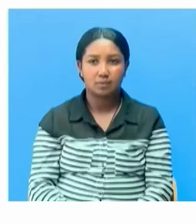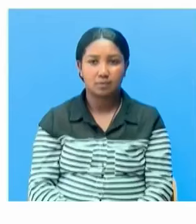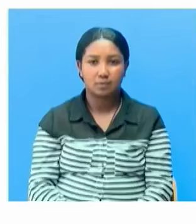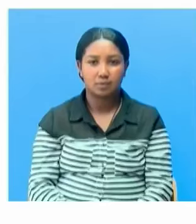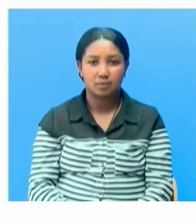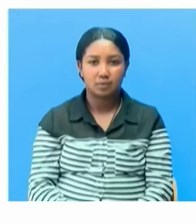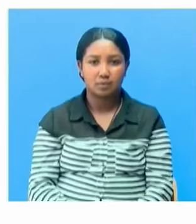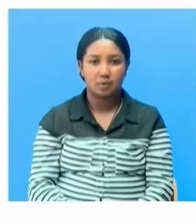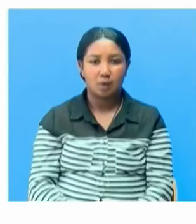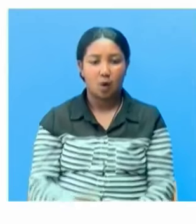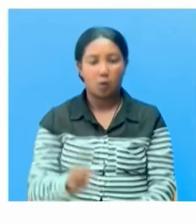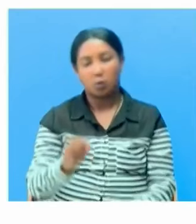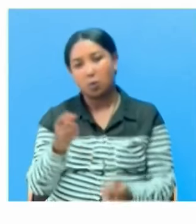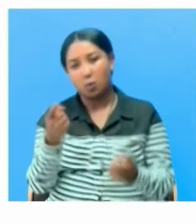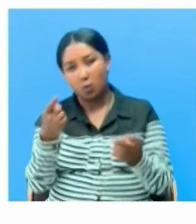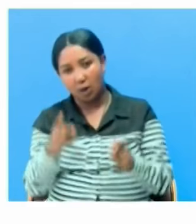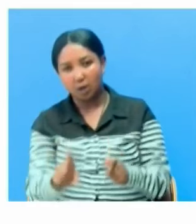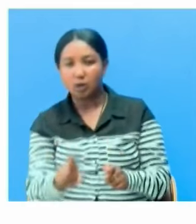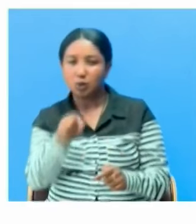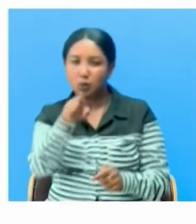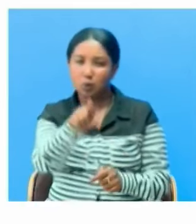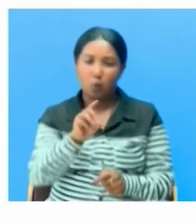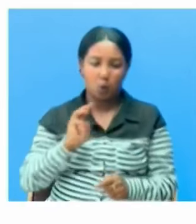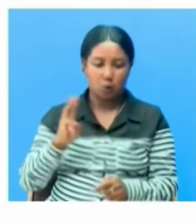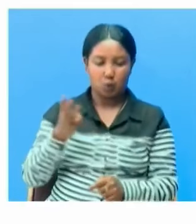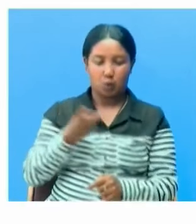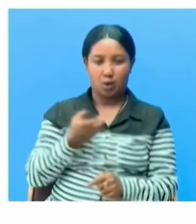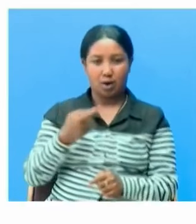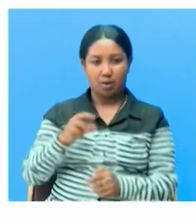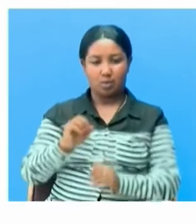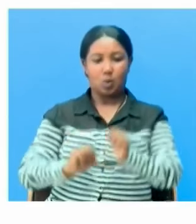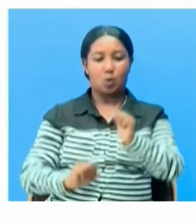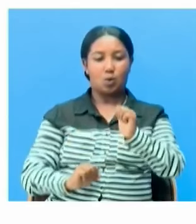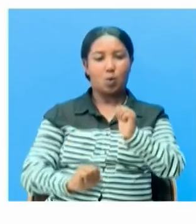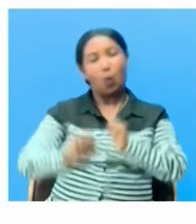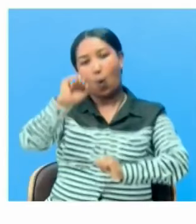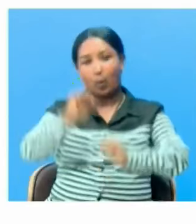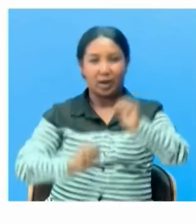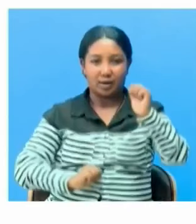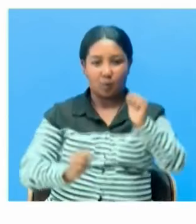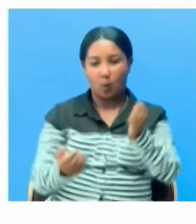or maybe we are comparing.